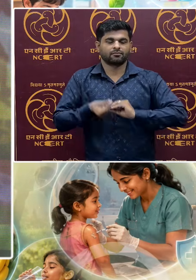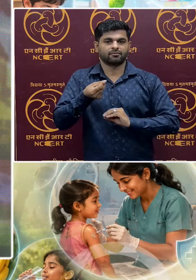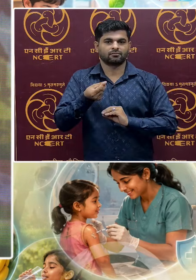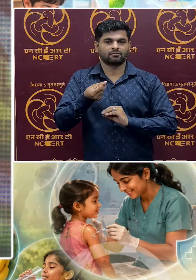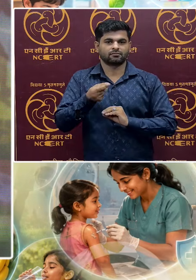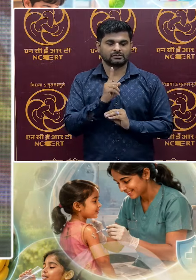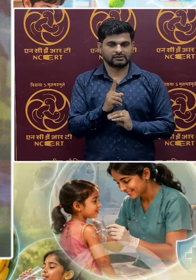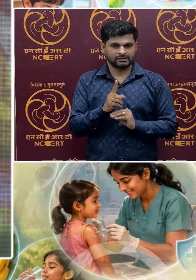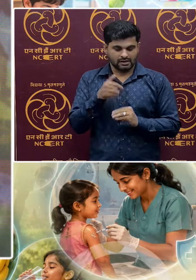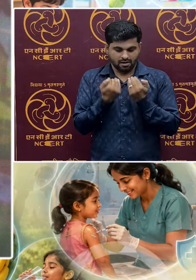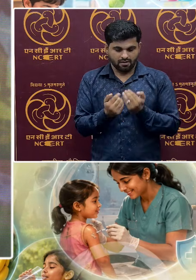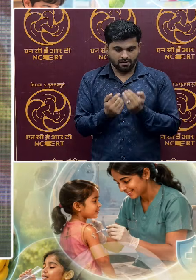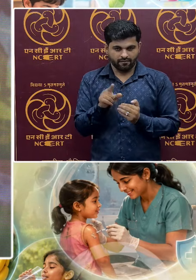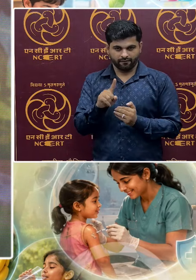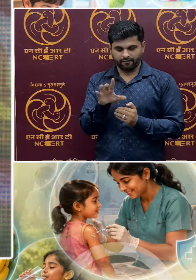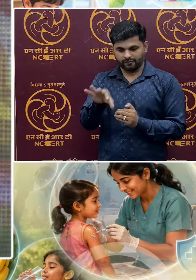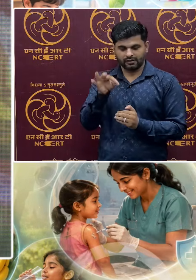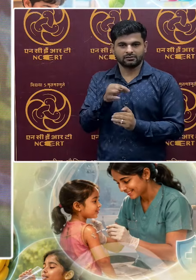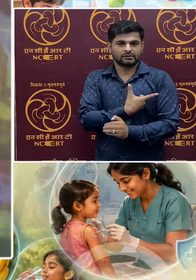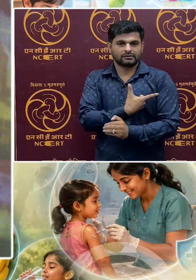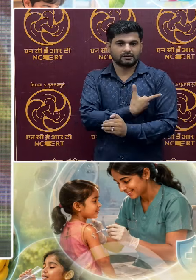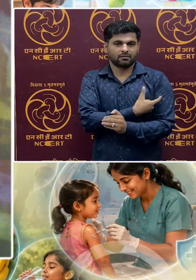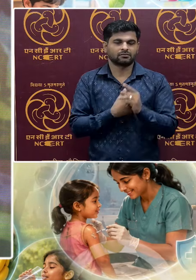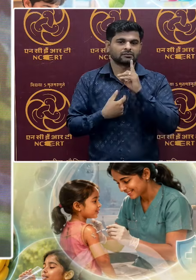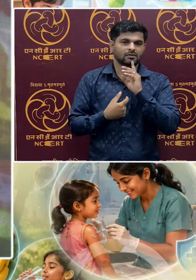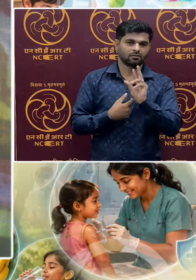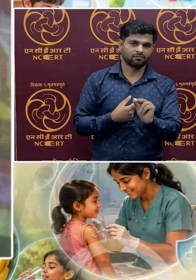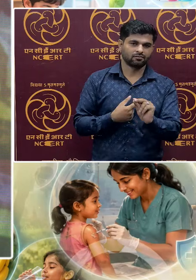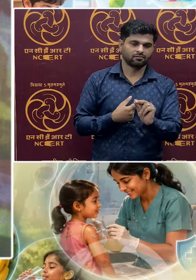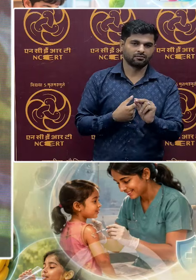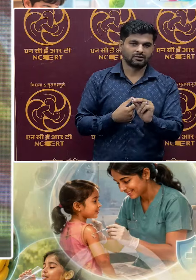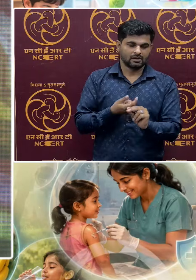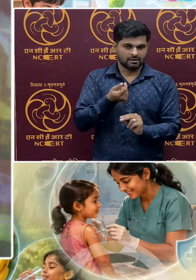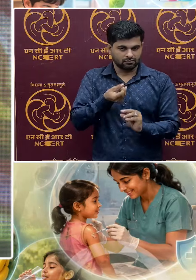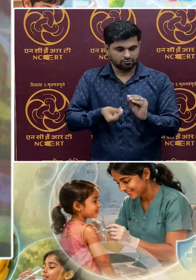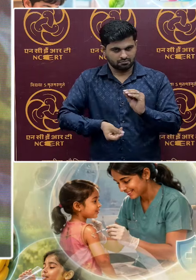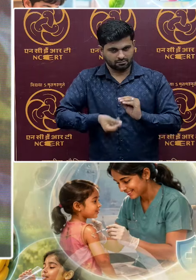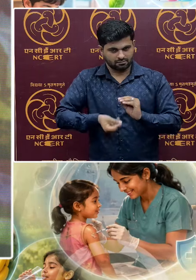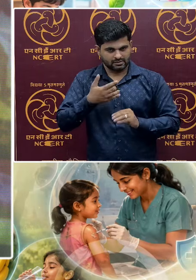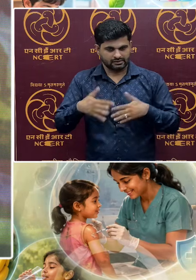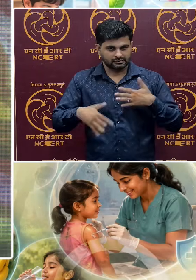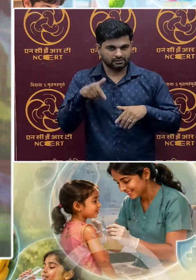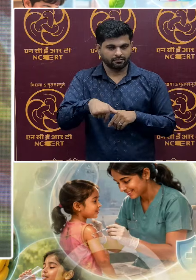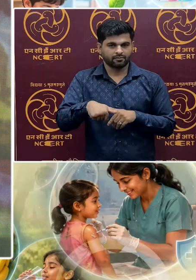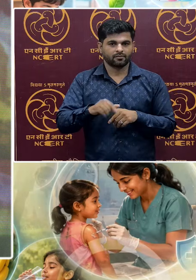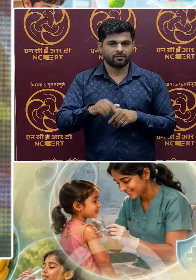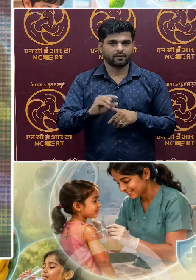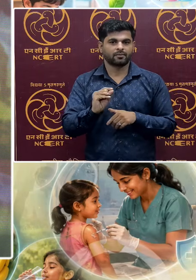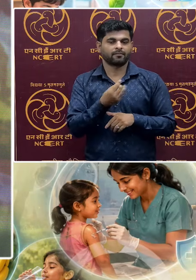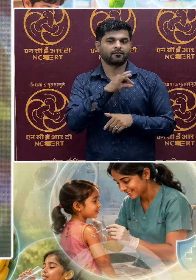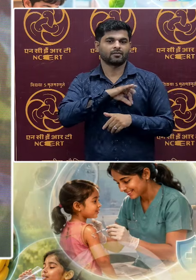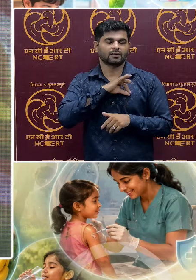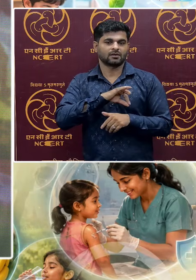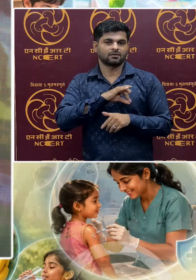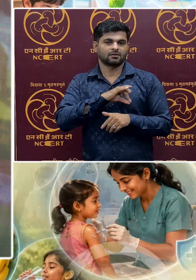is without pain. It is the one without pain is costly also, but the benefit is more with the